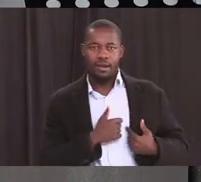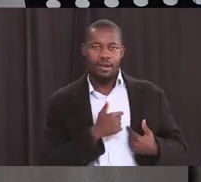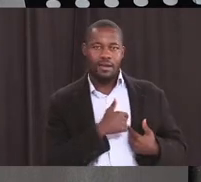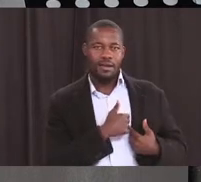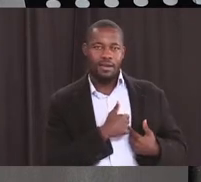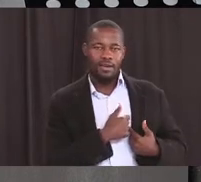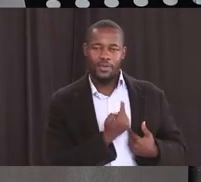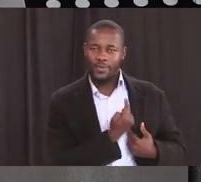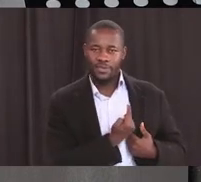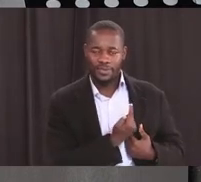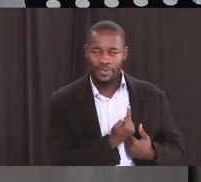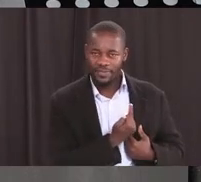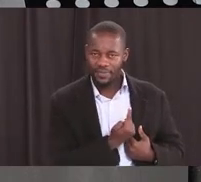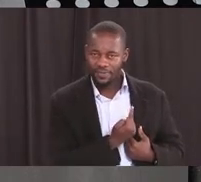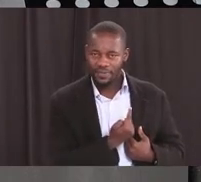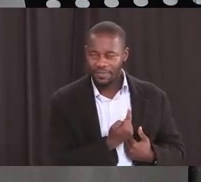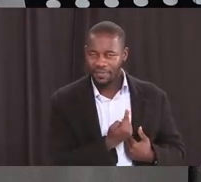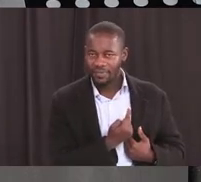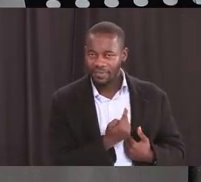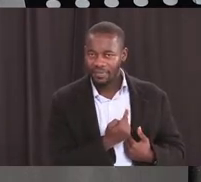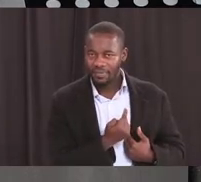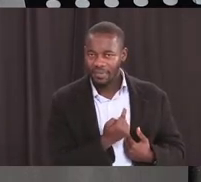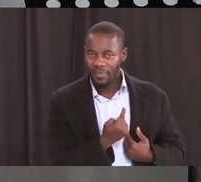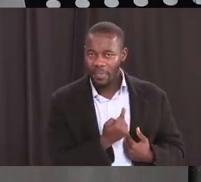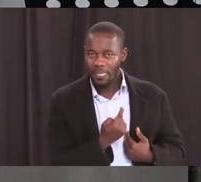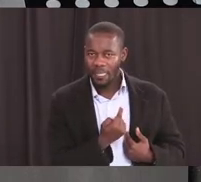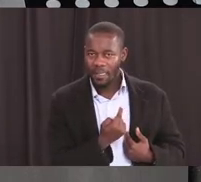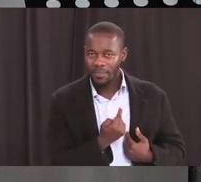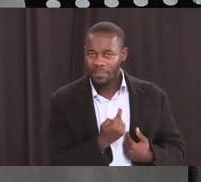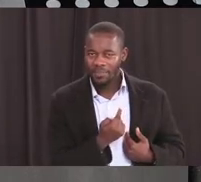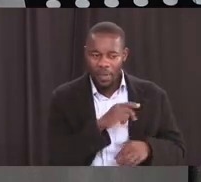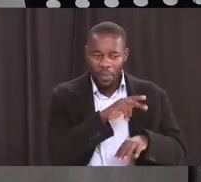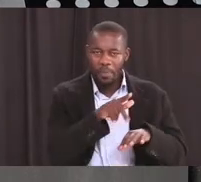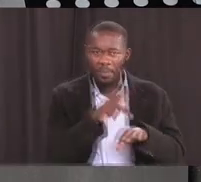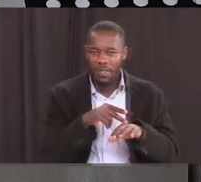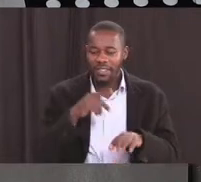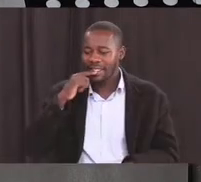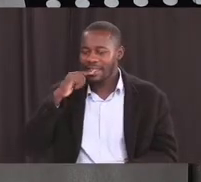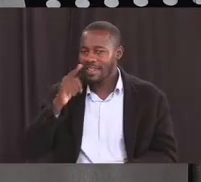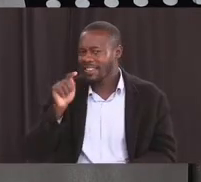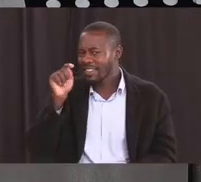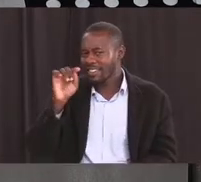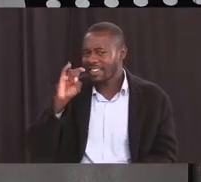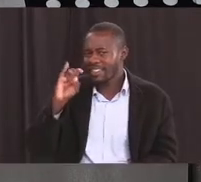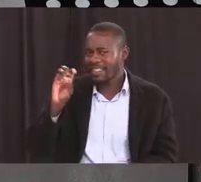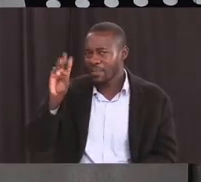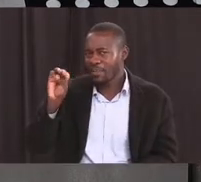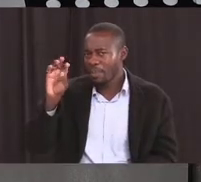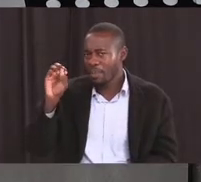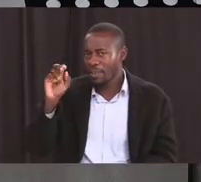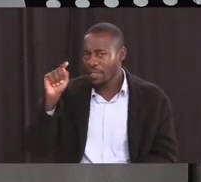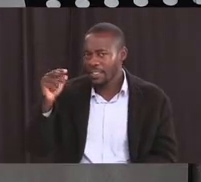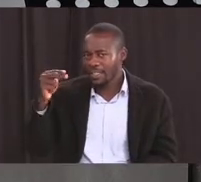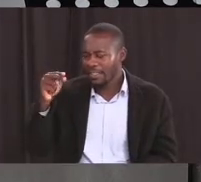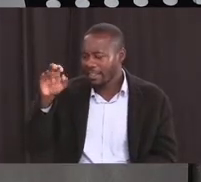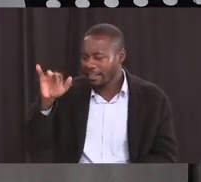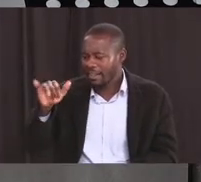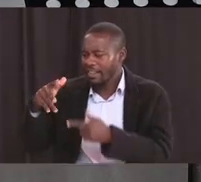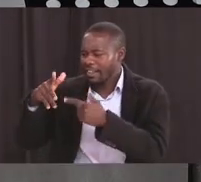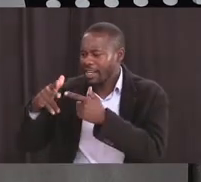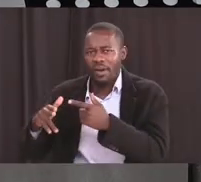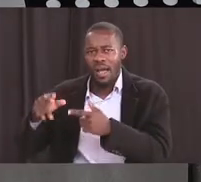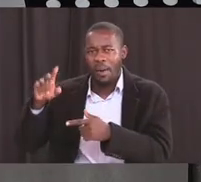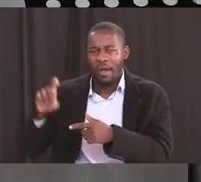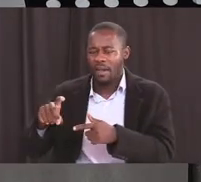was called? He should not be circumcised. Circumcision is nothing and uncircumcision is nothing. But